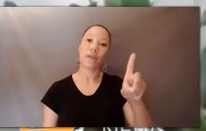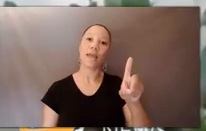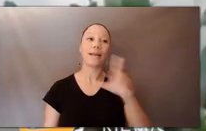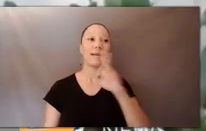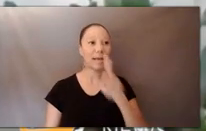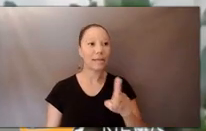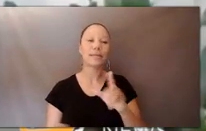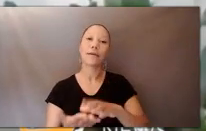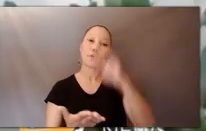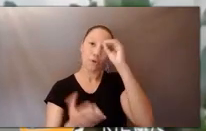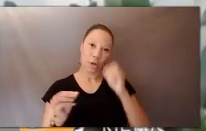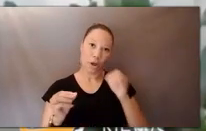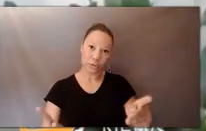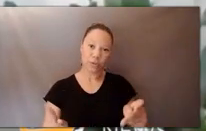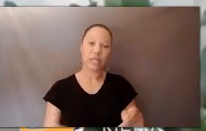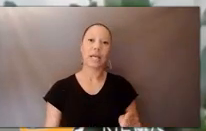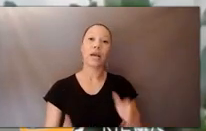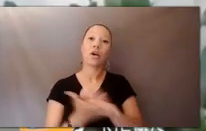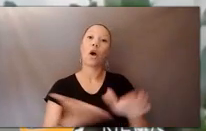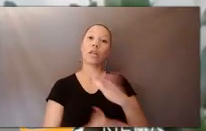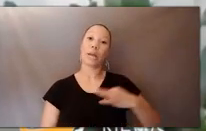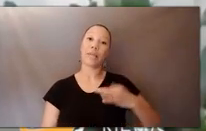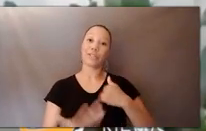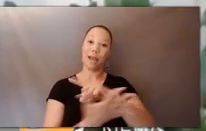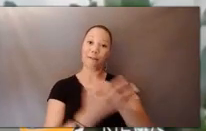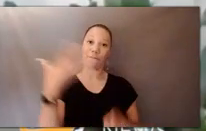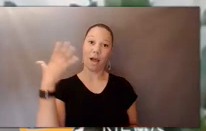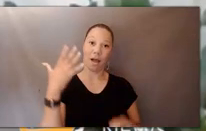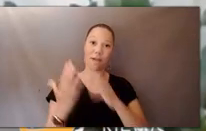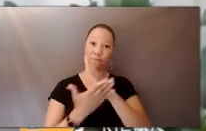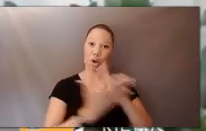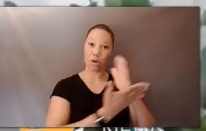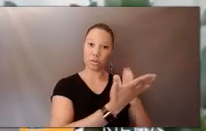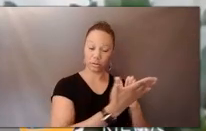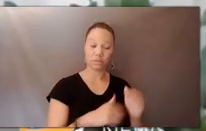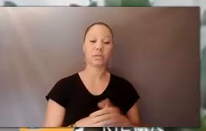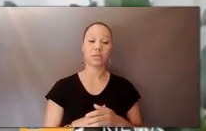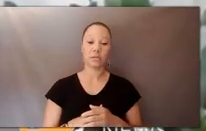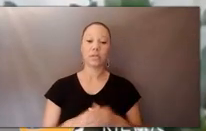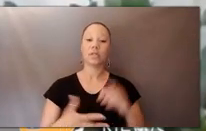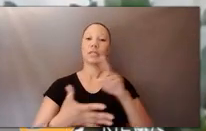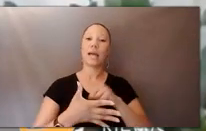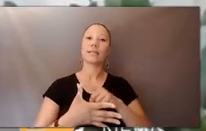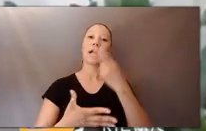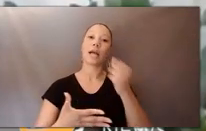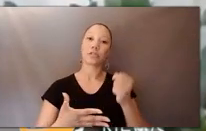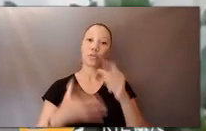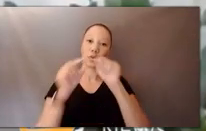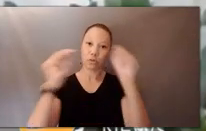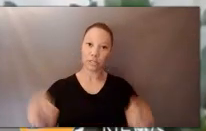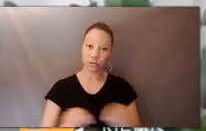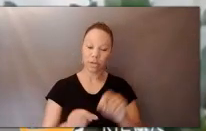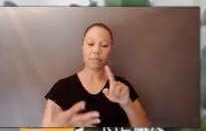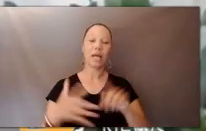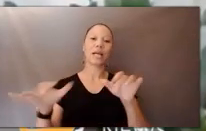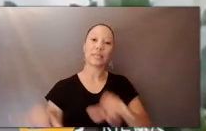opportunity. There's 5 parts to a college application. So on top of those 5 parts, which are your high school transcript, your